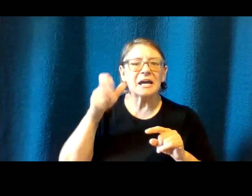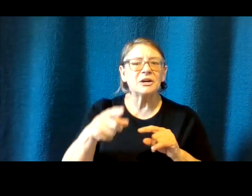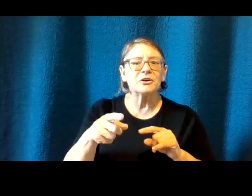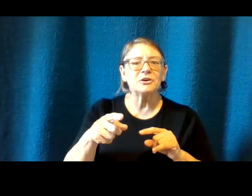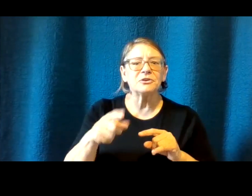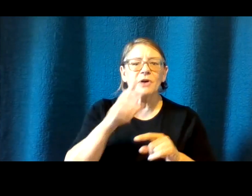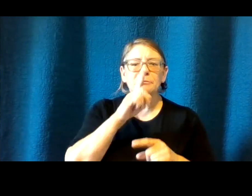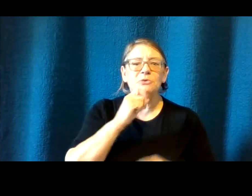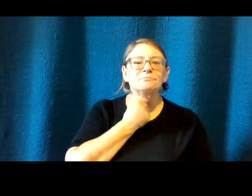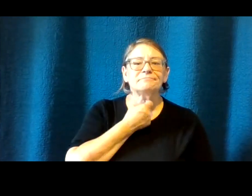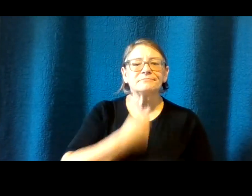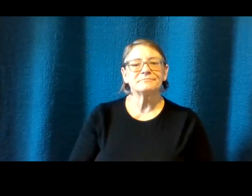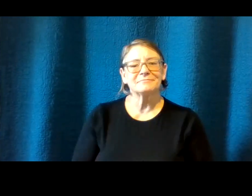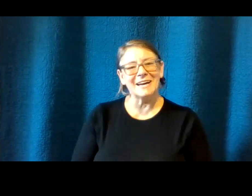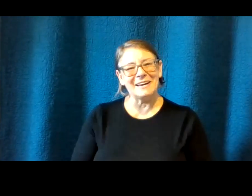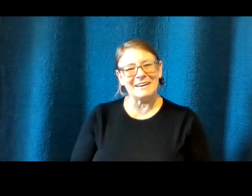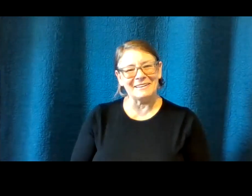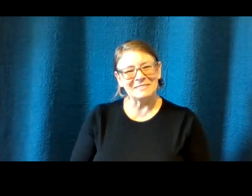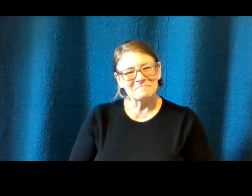Betsy, we can't hear you. You're on mute.